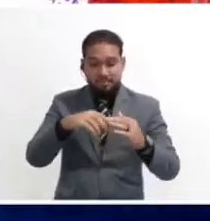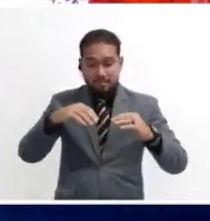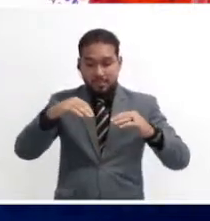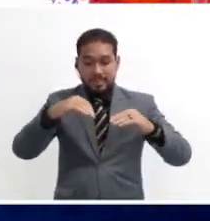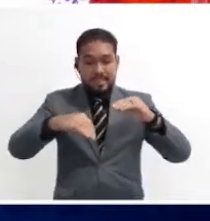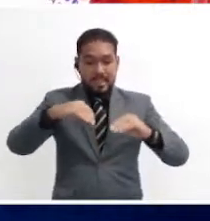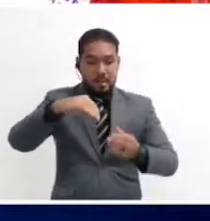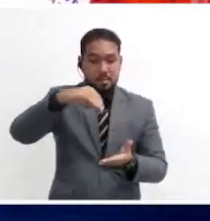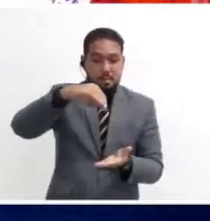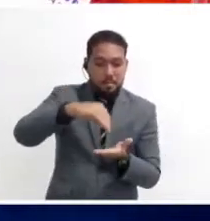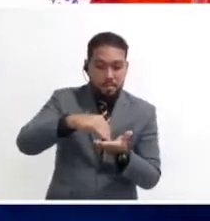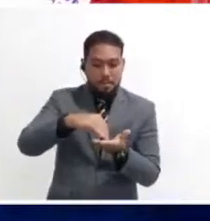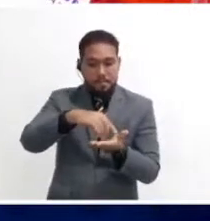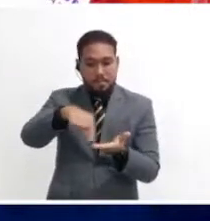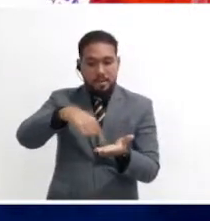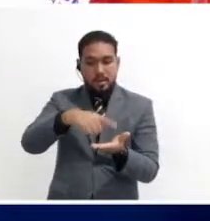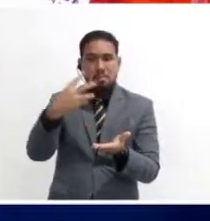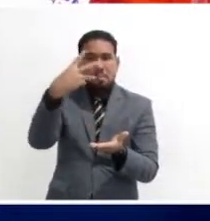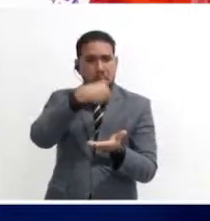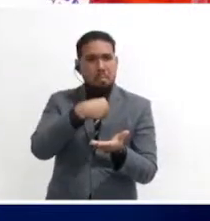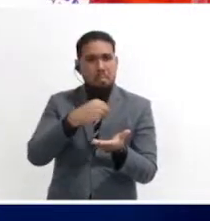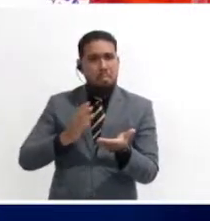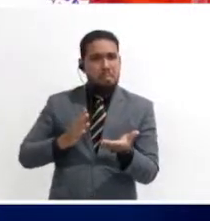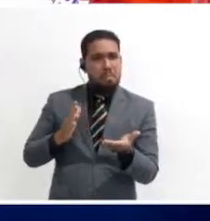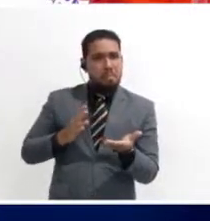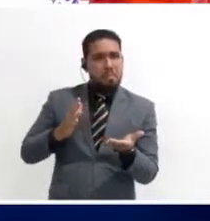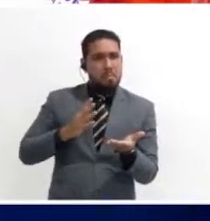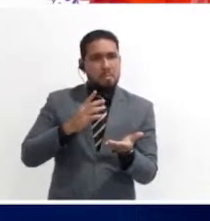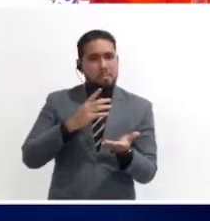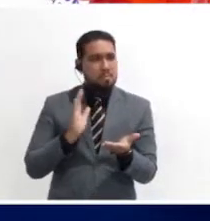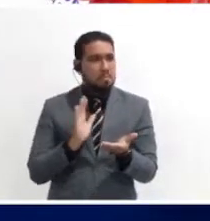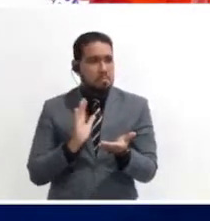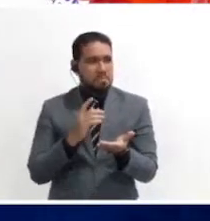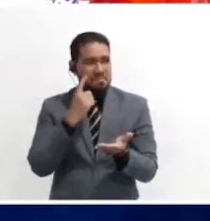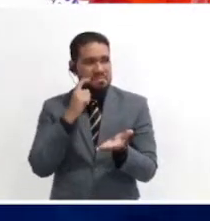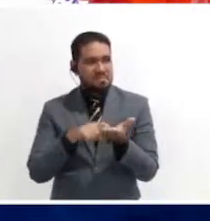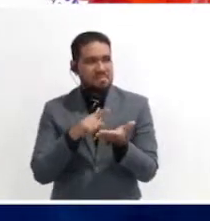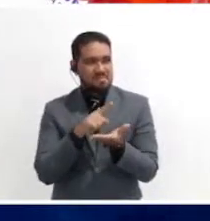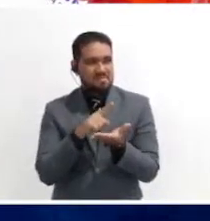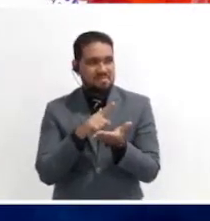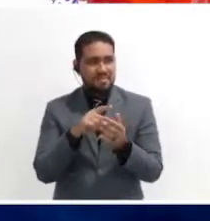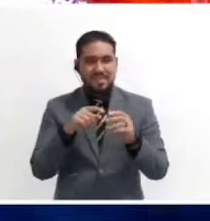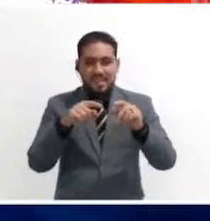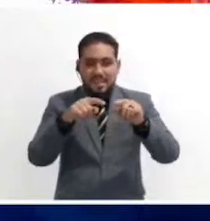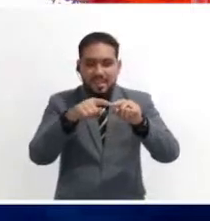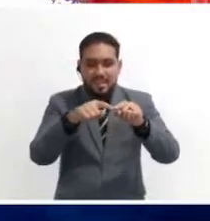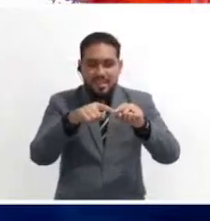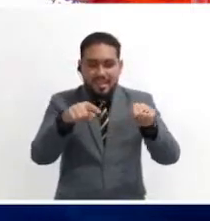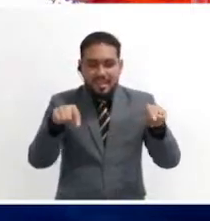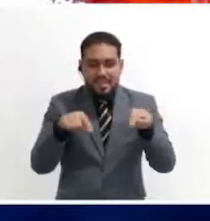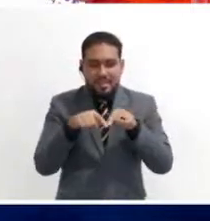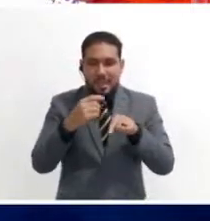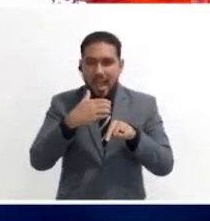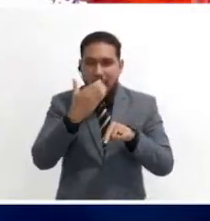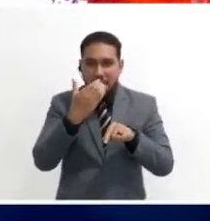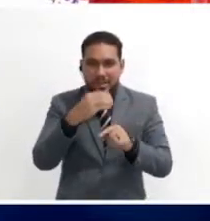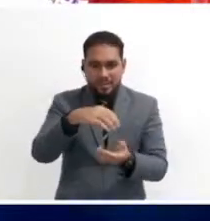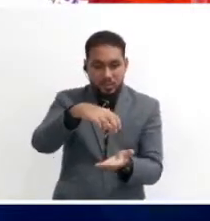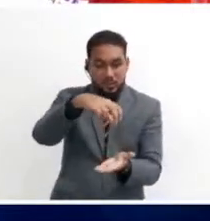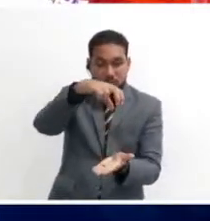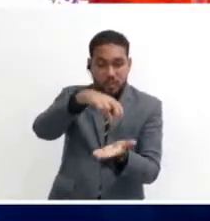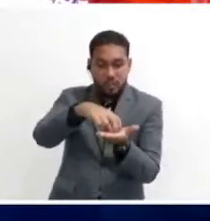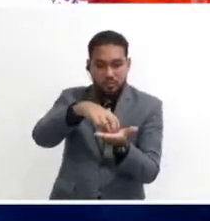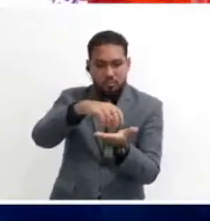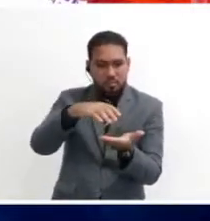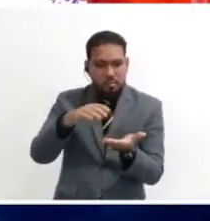in the upper right that's the whole package. That's the package substrate, and you can see multiple chips there, memory chips, the processor.